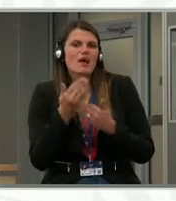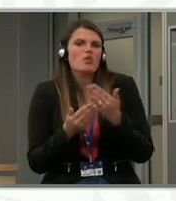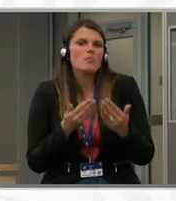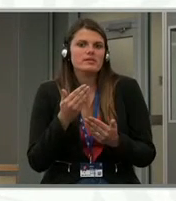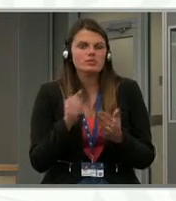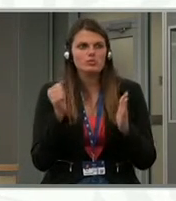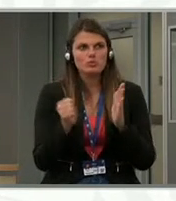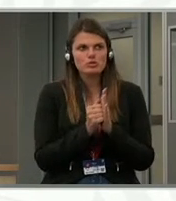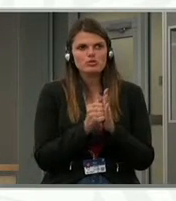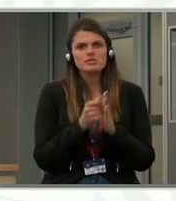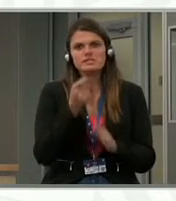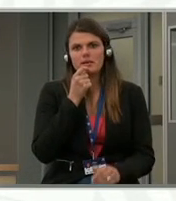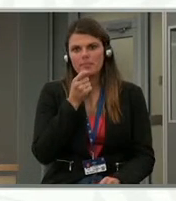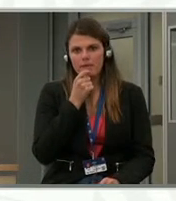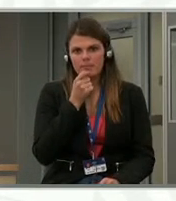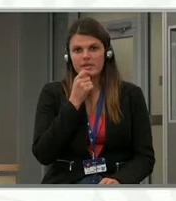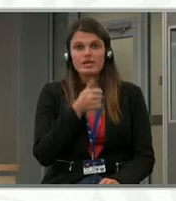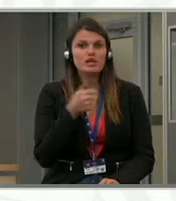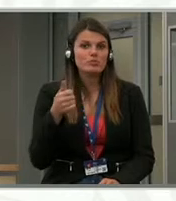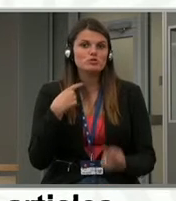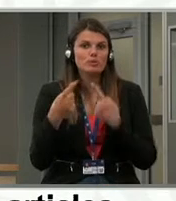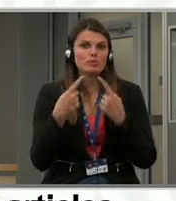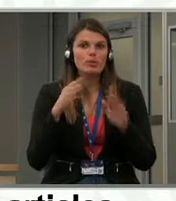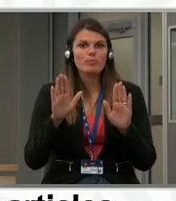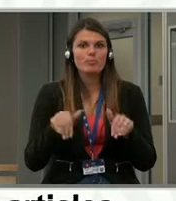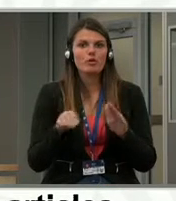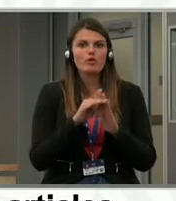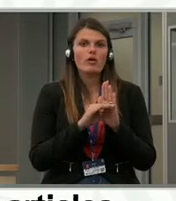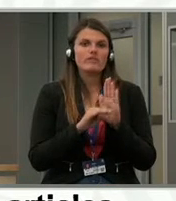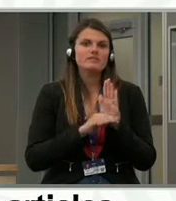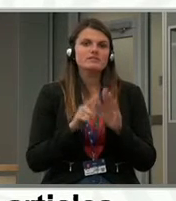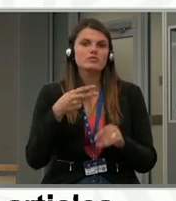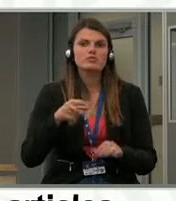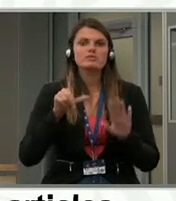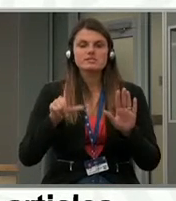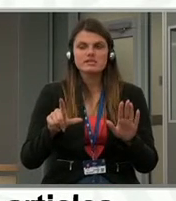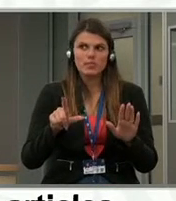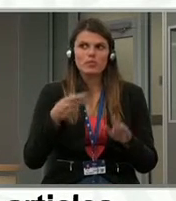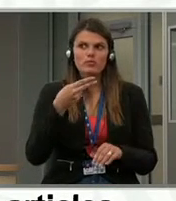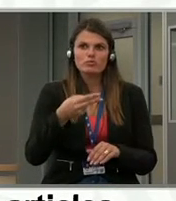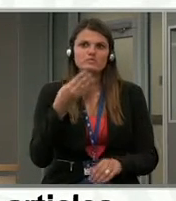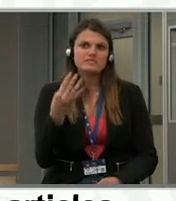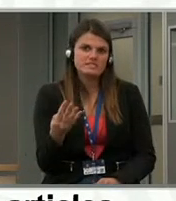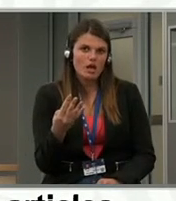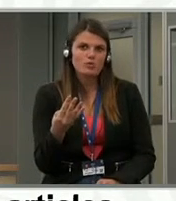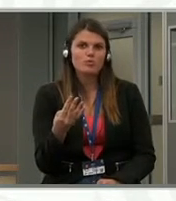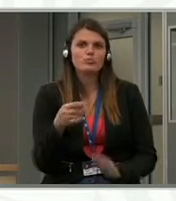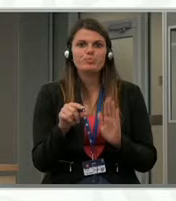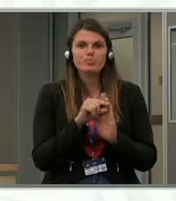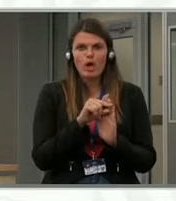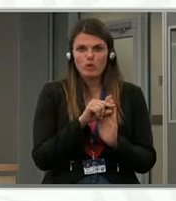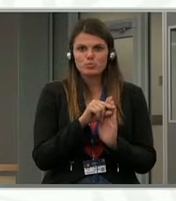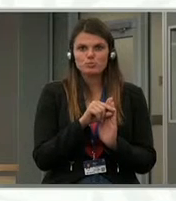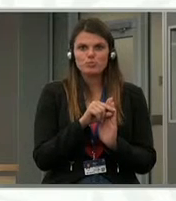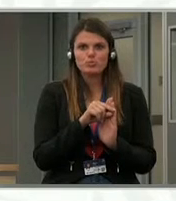points related to Articles 24 and 27 of the Convention. To summarize, we are asked to provide proof of